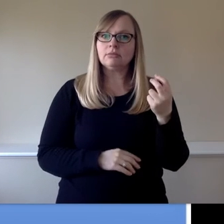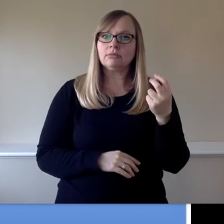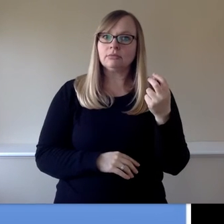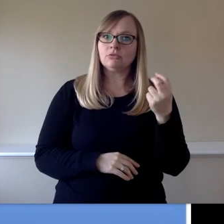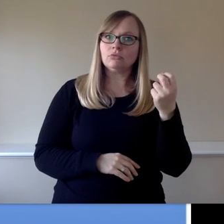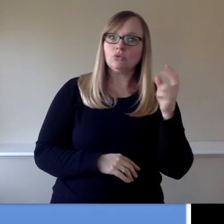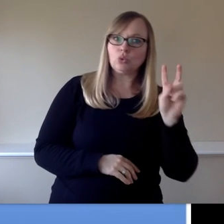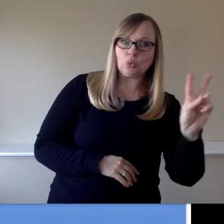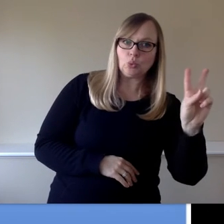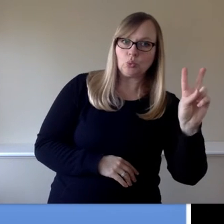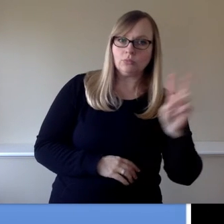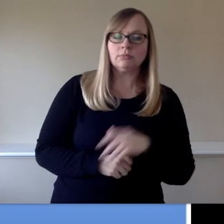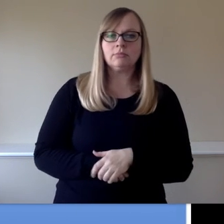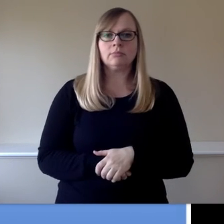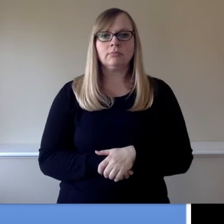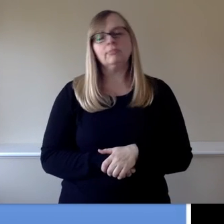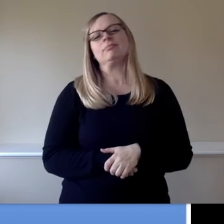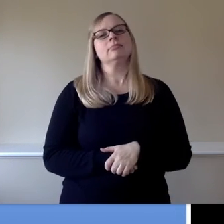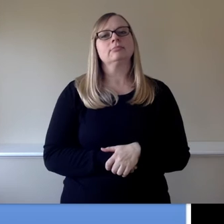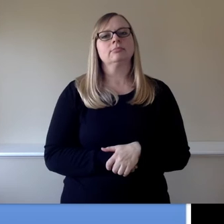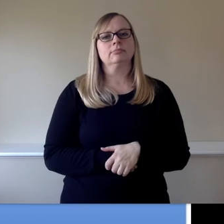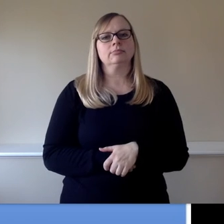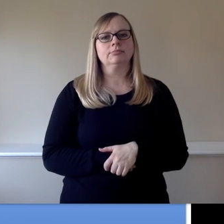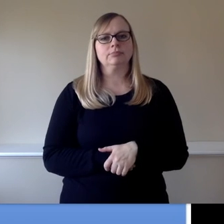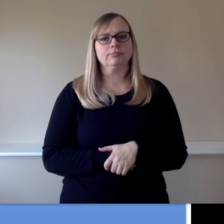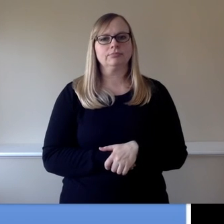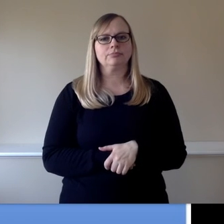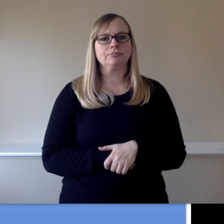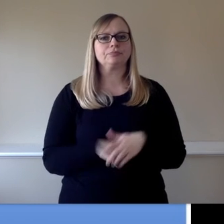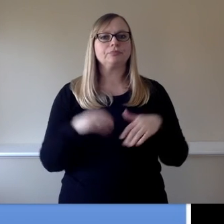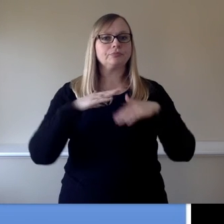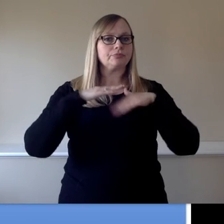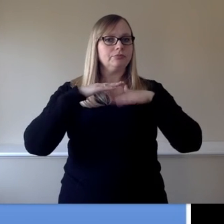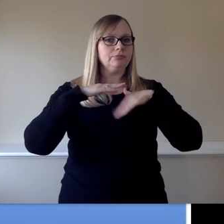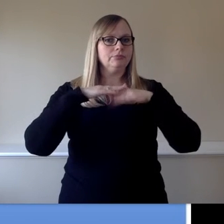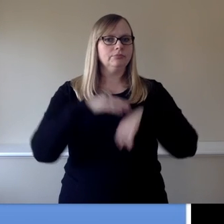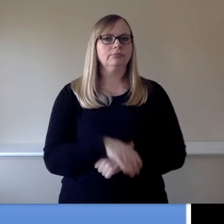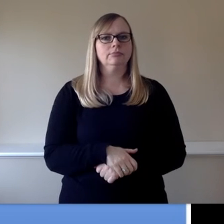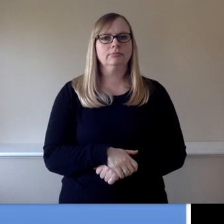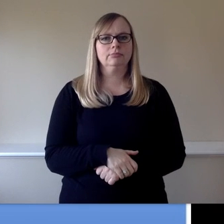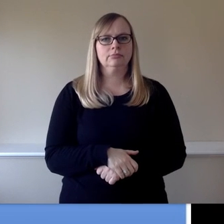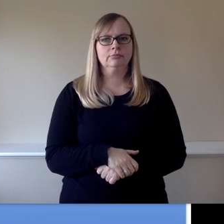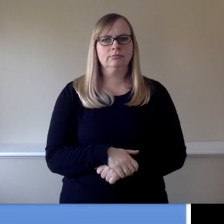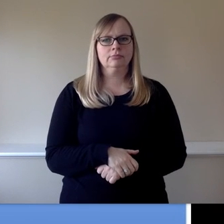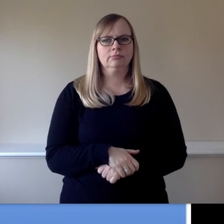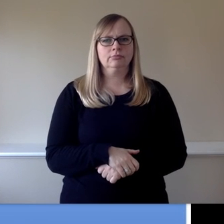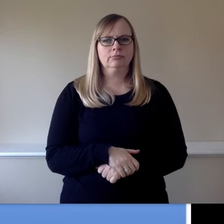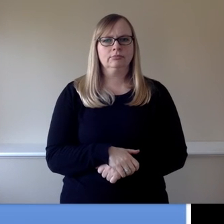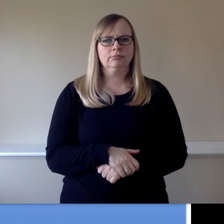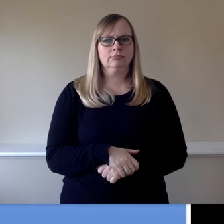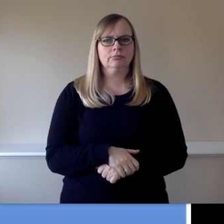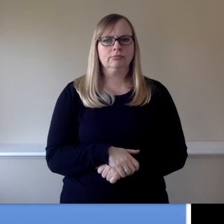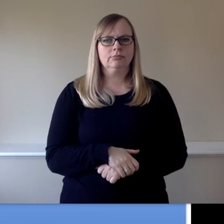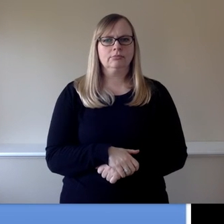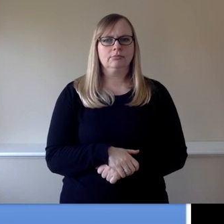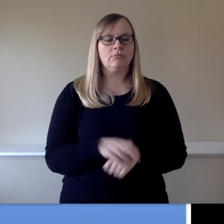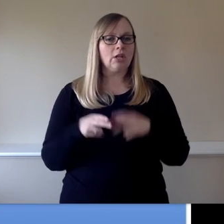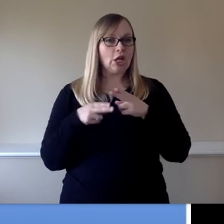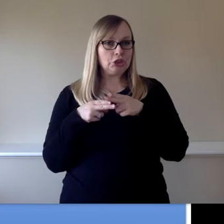to the 12. 2 o'clock for the top clock. The bottom clock, we have the short hand is